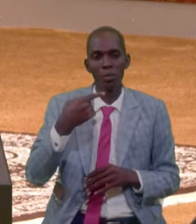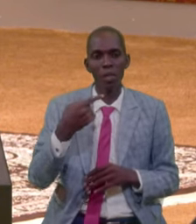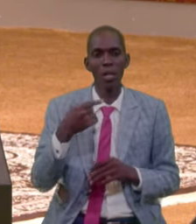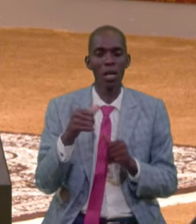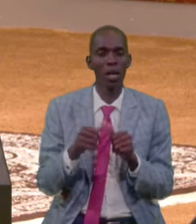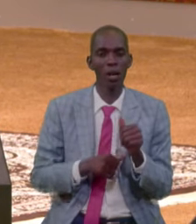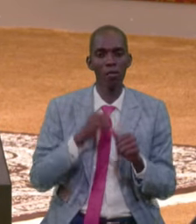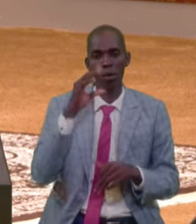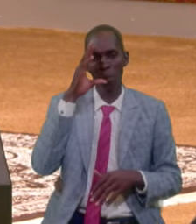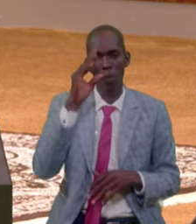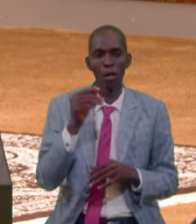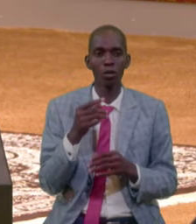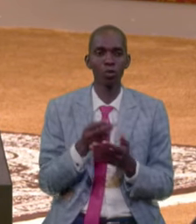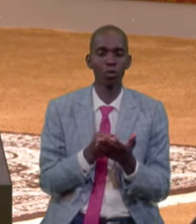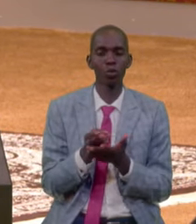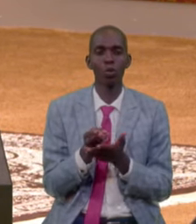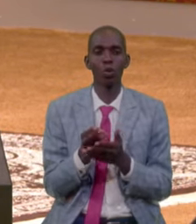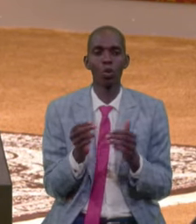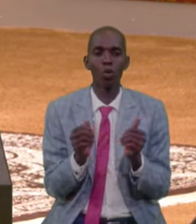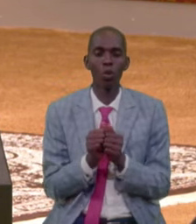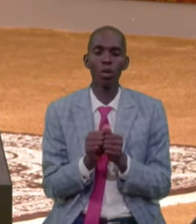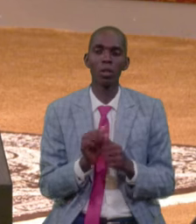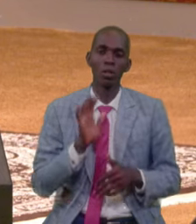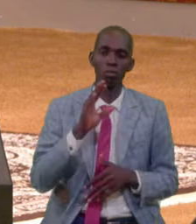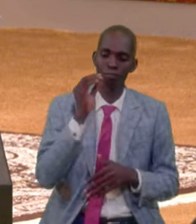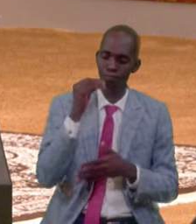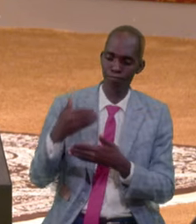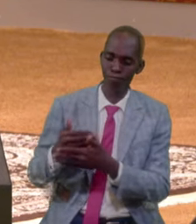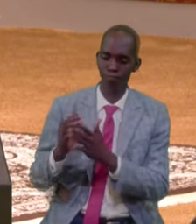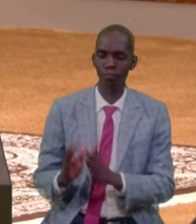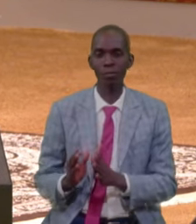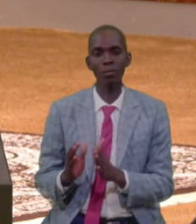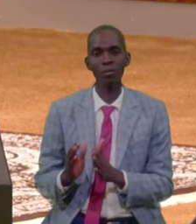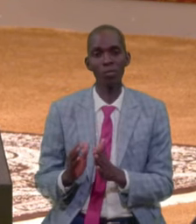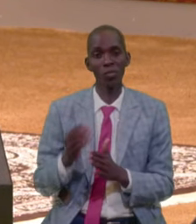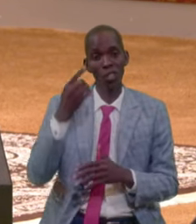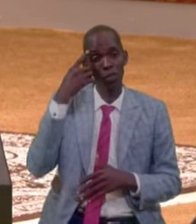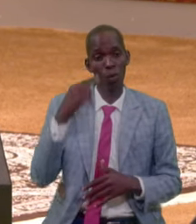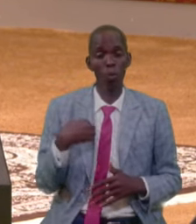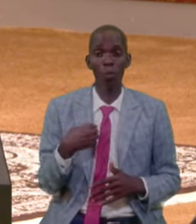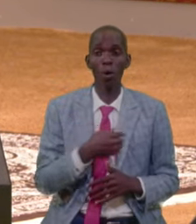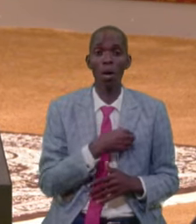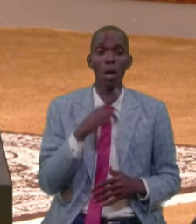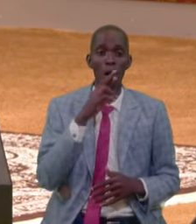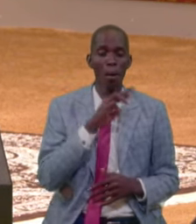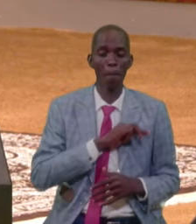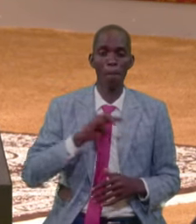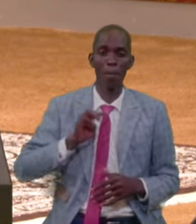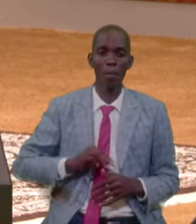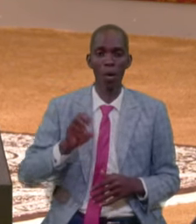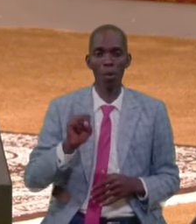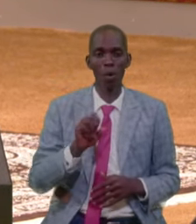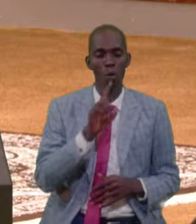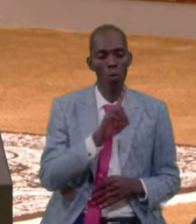every man truth with his neighbor, for we are members